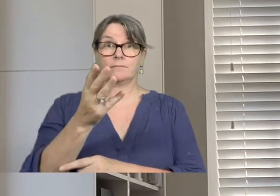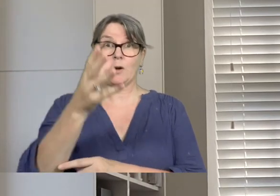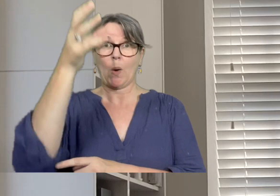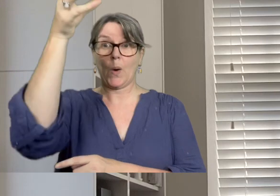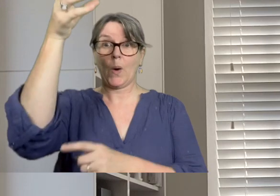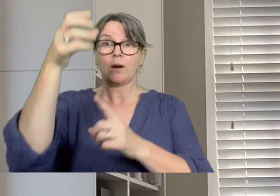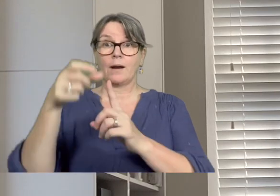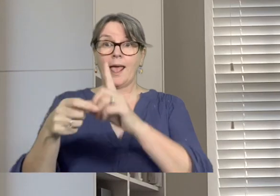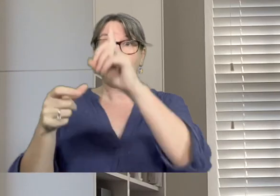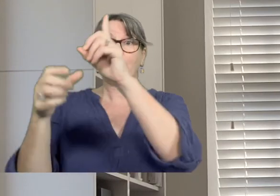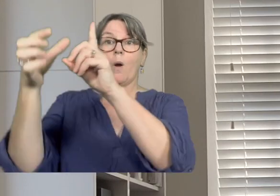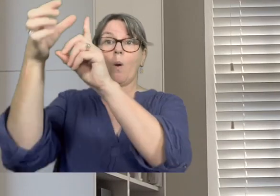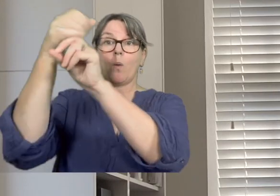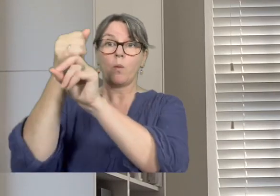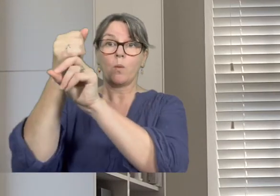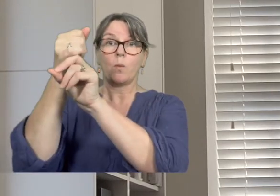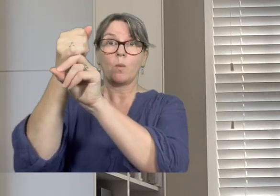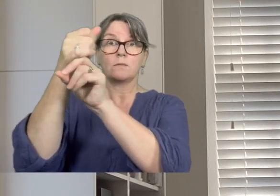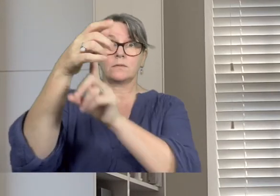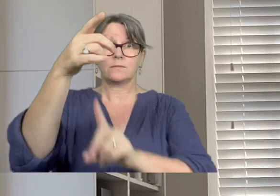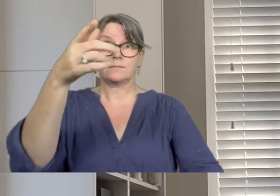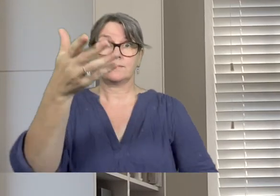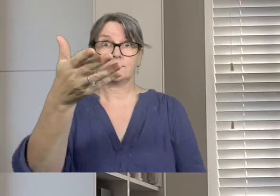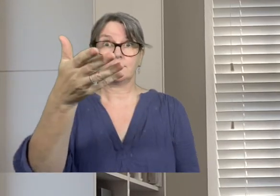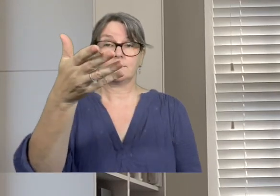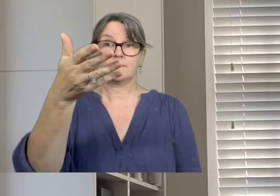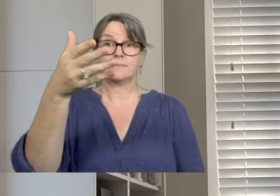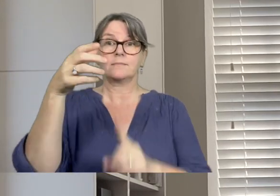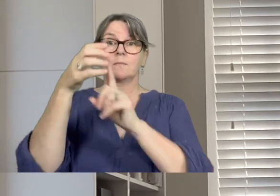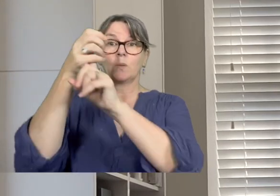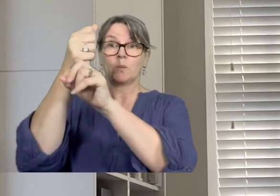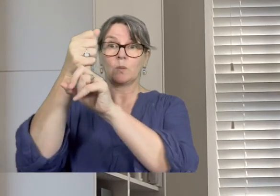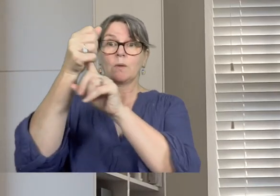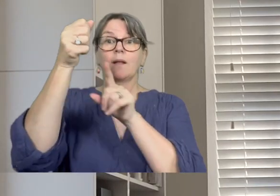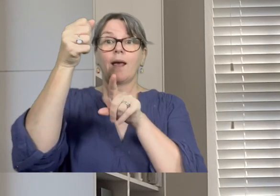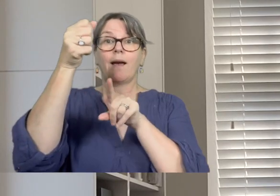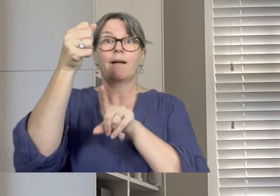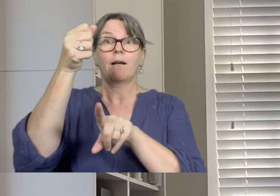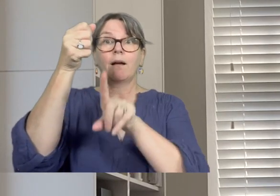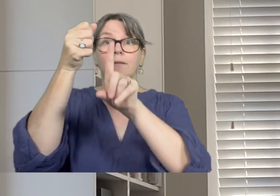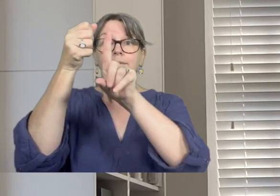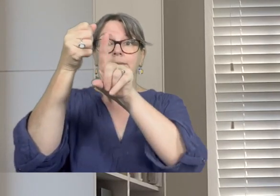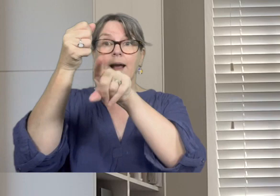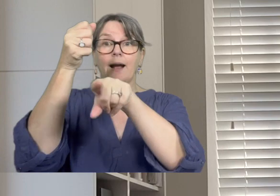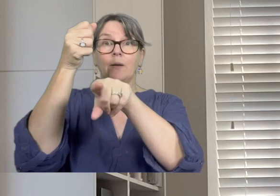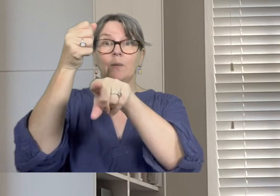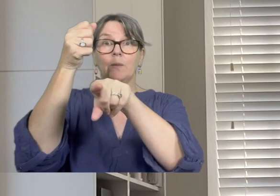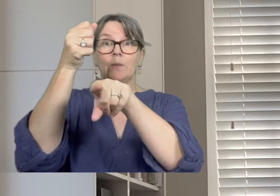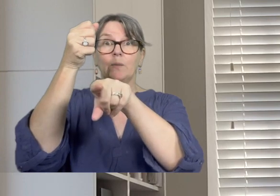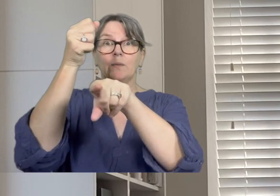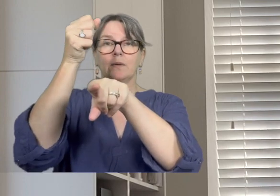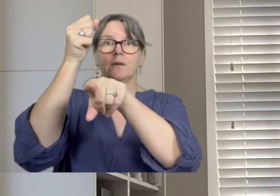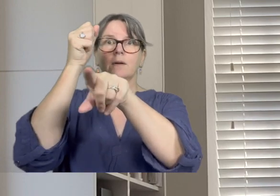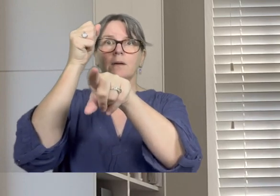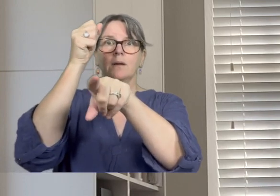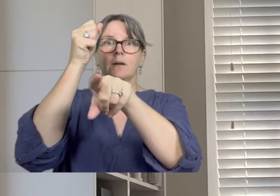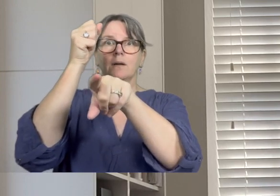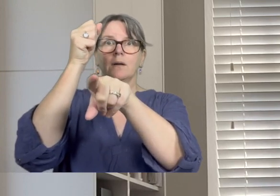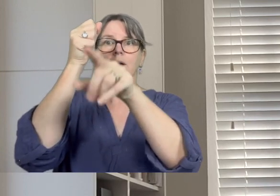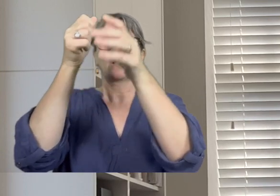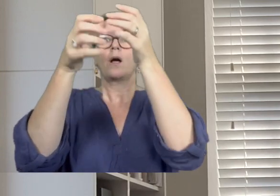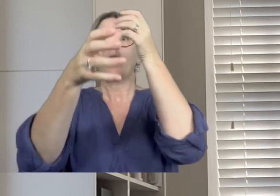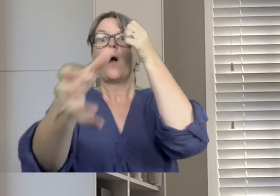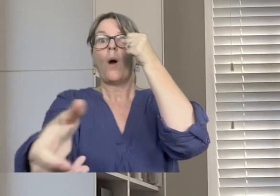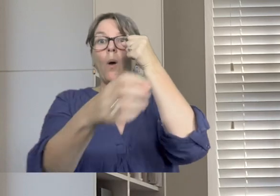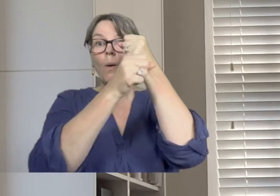up and grab the shin, ankle, wherever you can hold. Reach the other leg away. We're going to pull. So we go